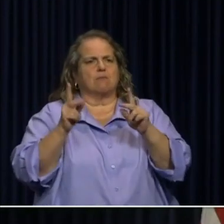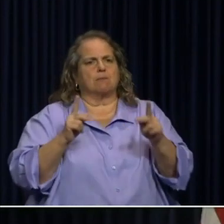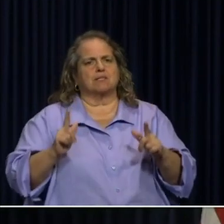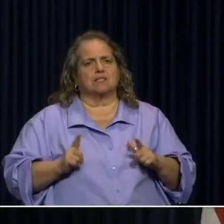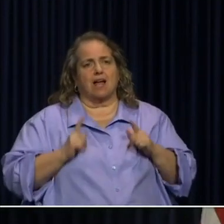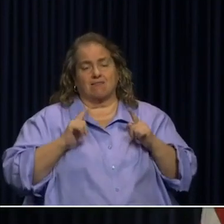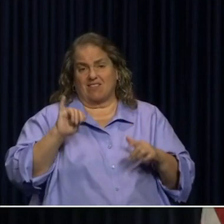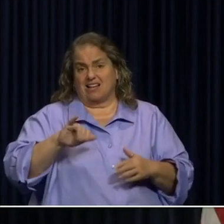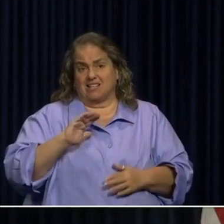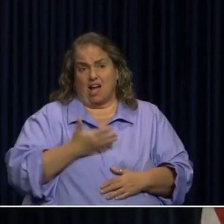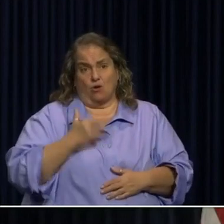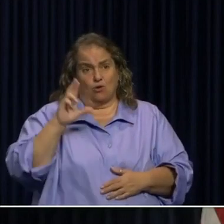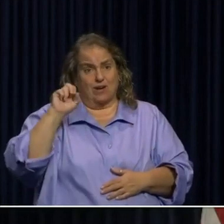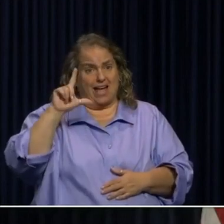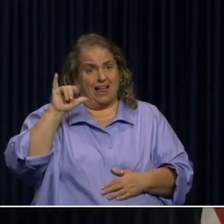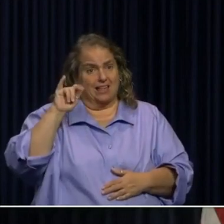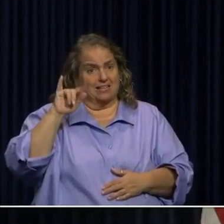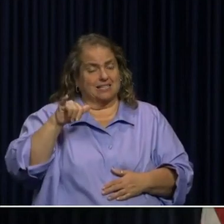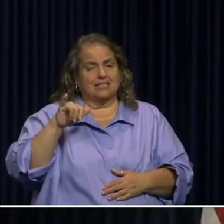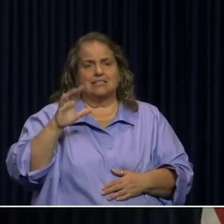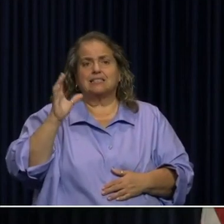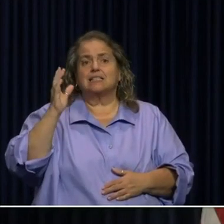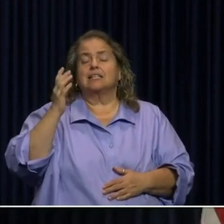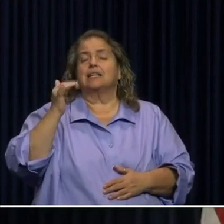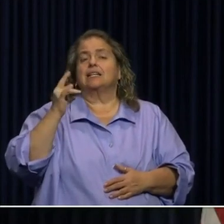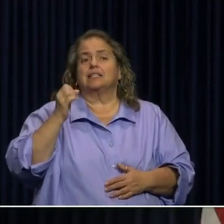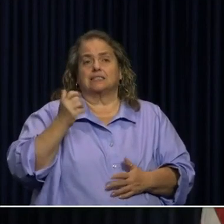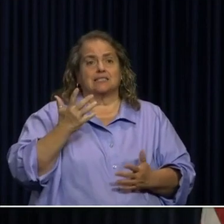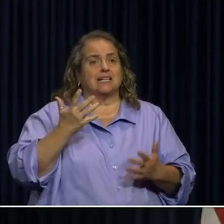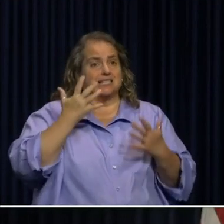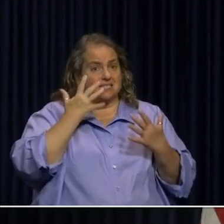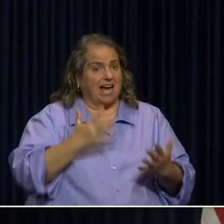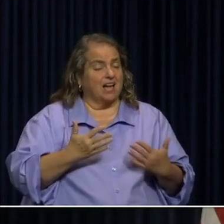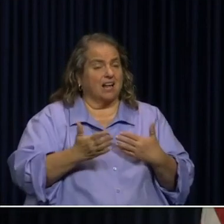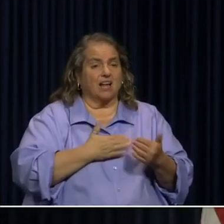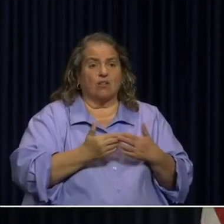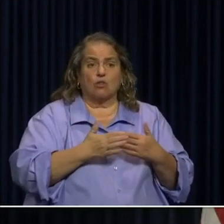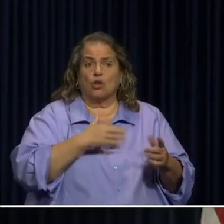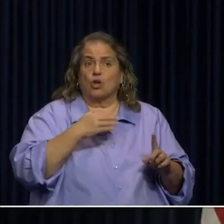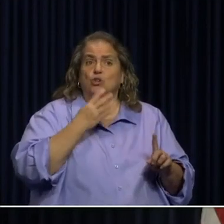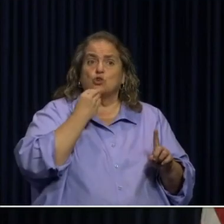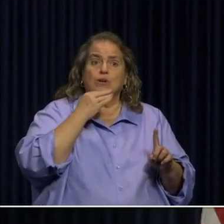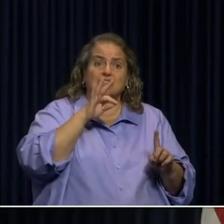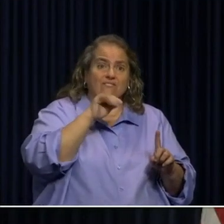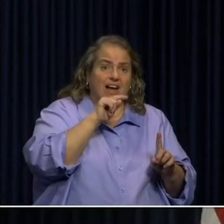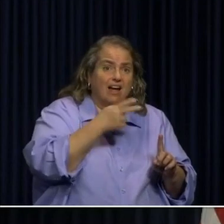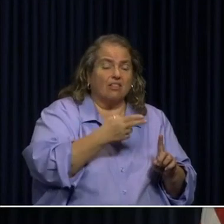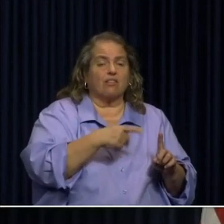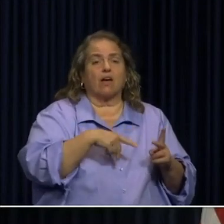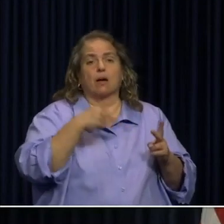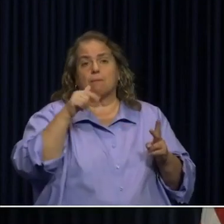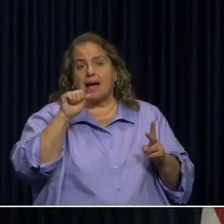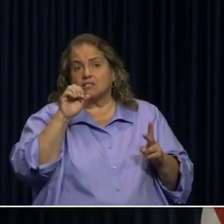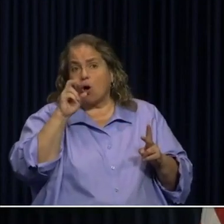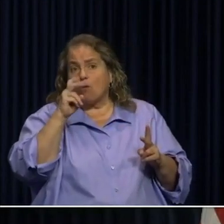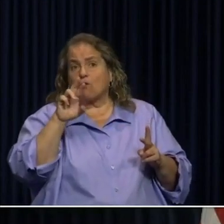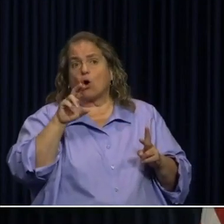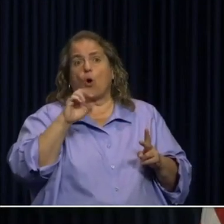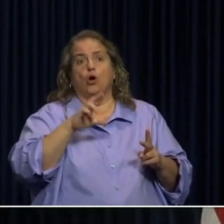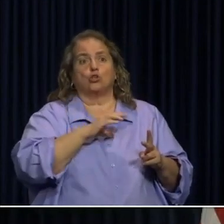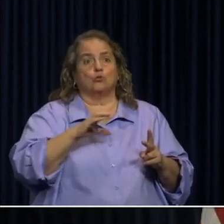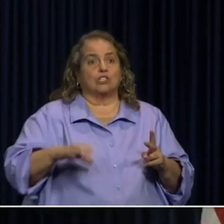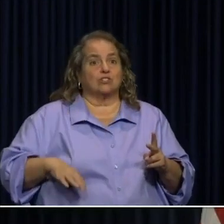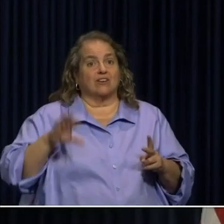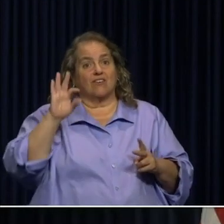our reality. Whether we're of the Jewish faith and its Passover or the Christian faith and its Holy Week, I know